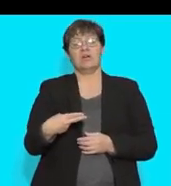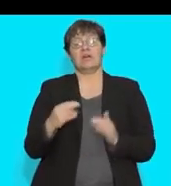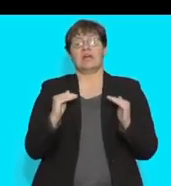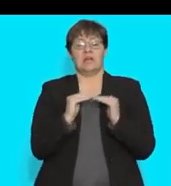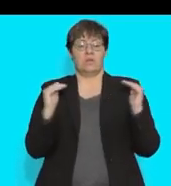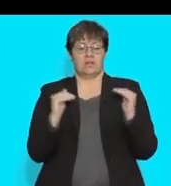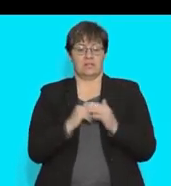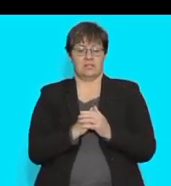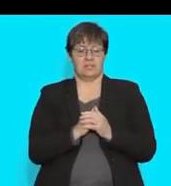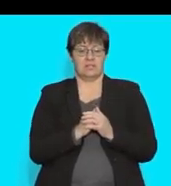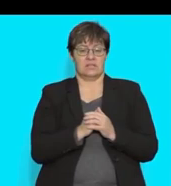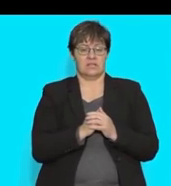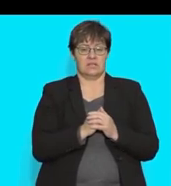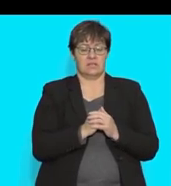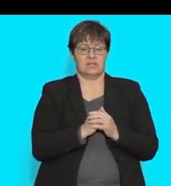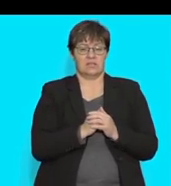to